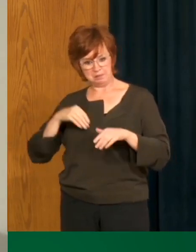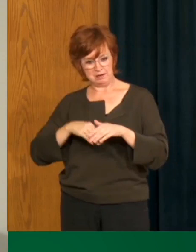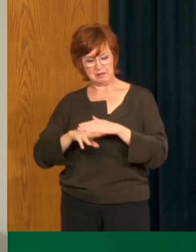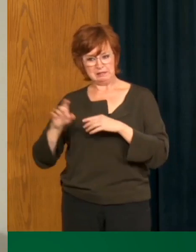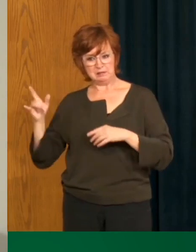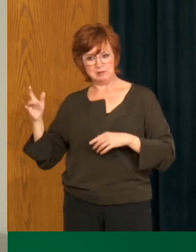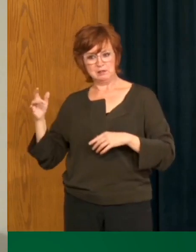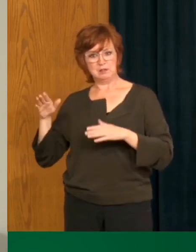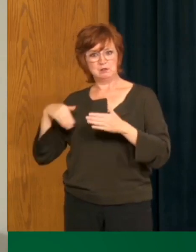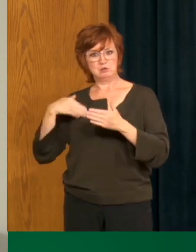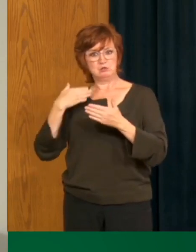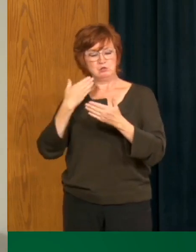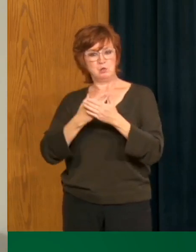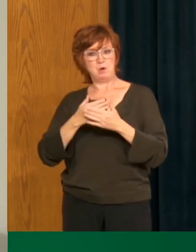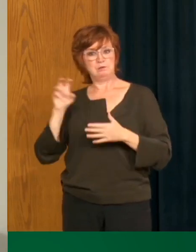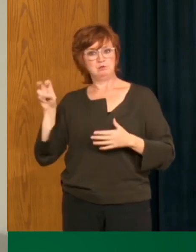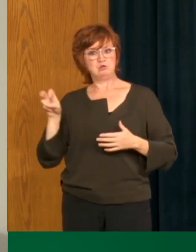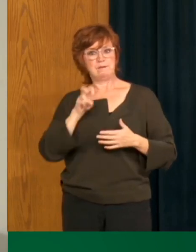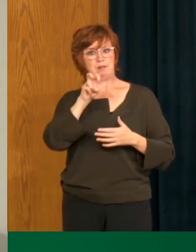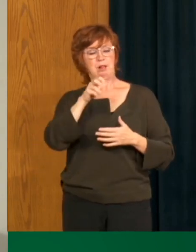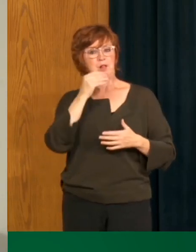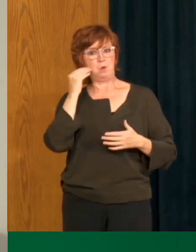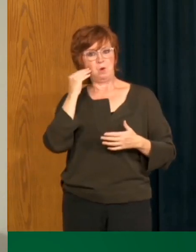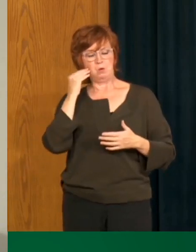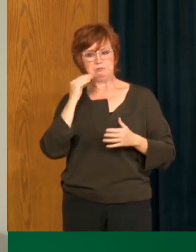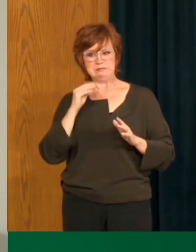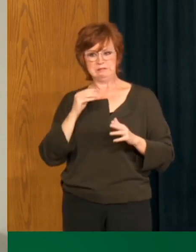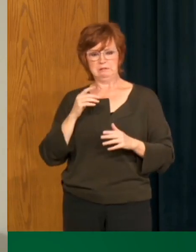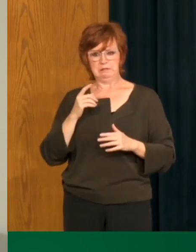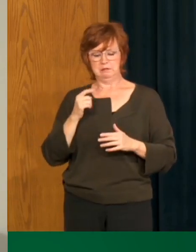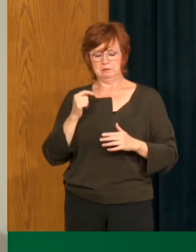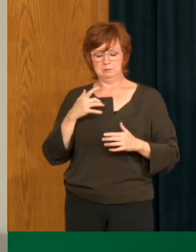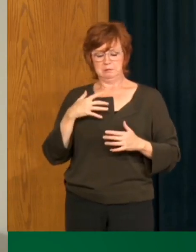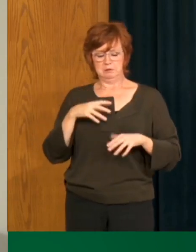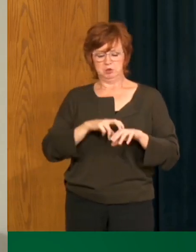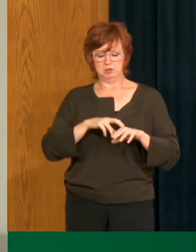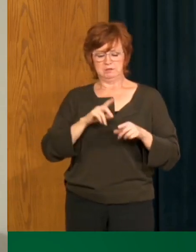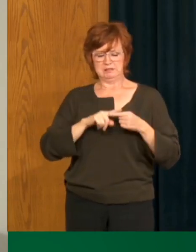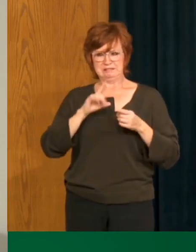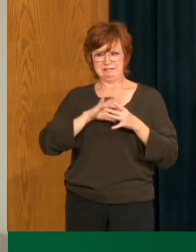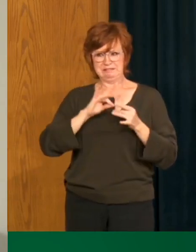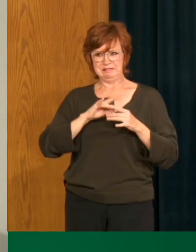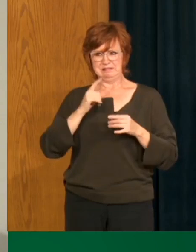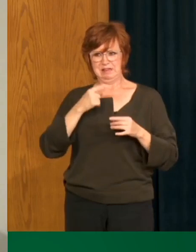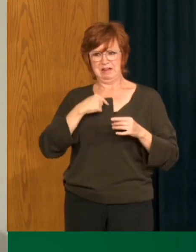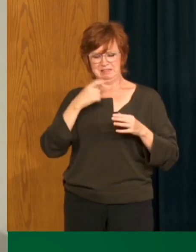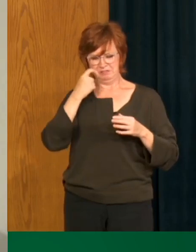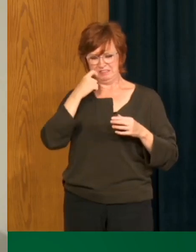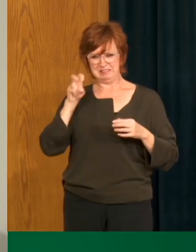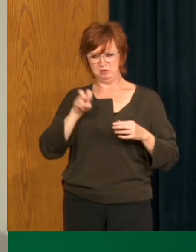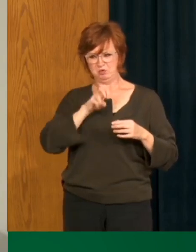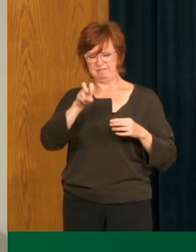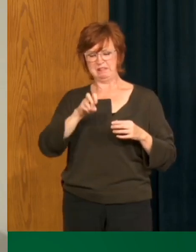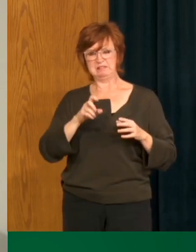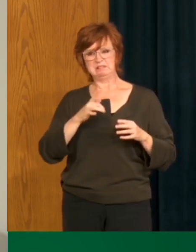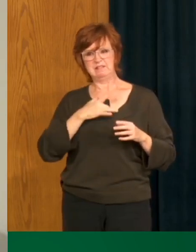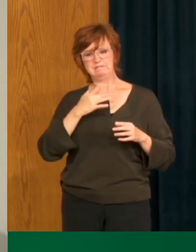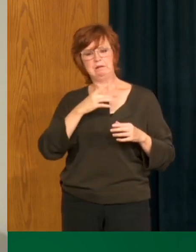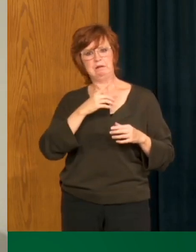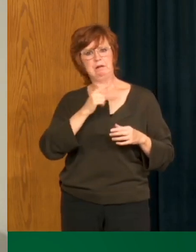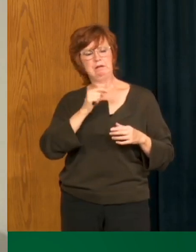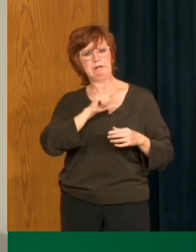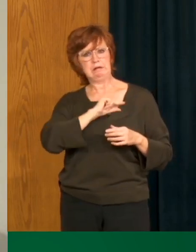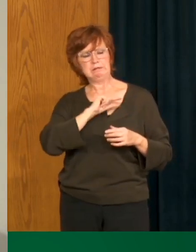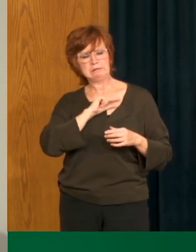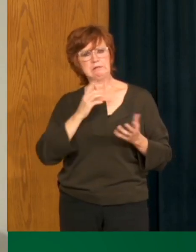if you're more rural, there may have been a sense that, maybe you're insulated from COVID, but obviously that's not the case for anyone